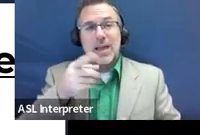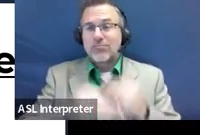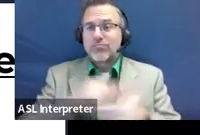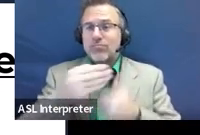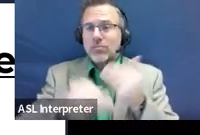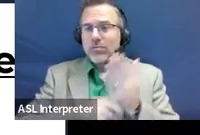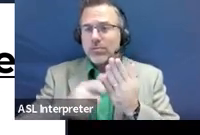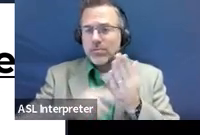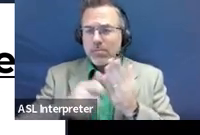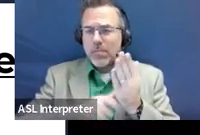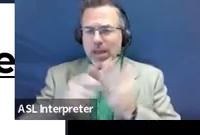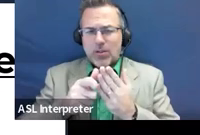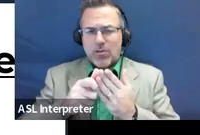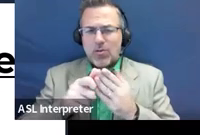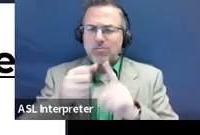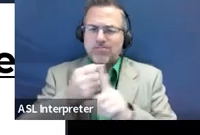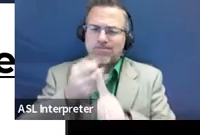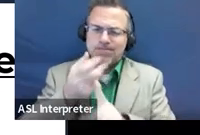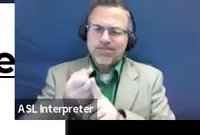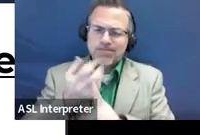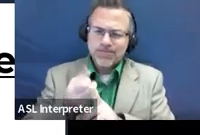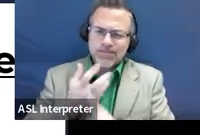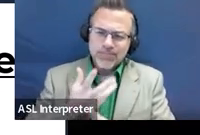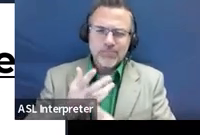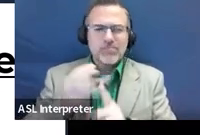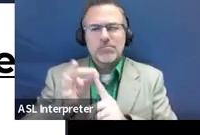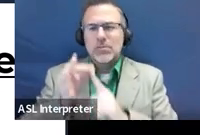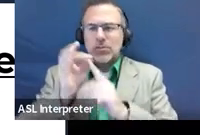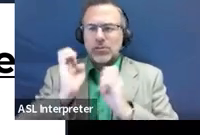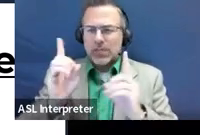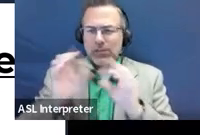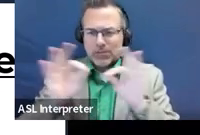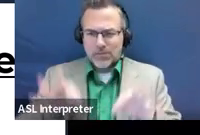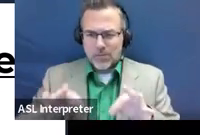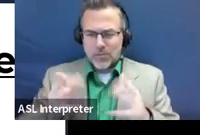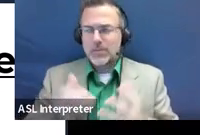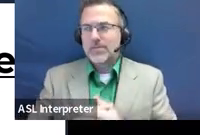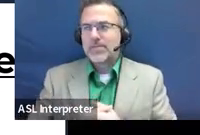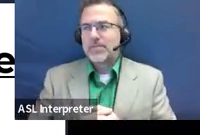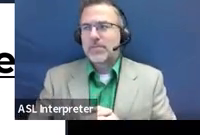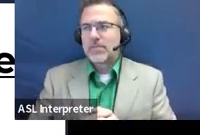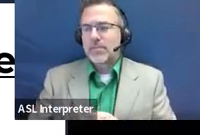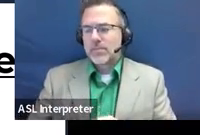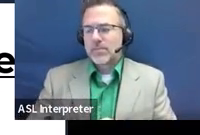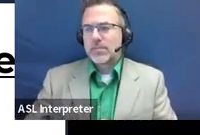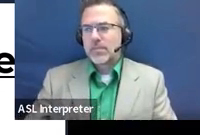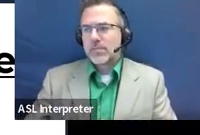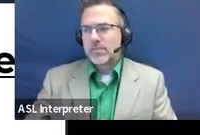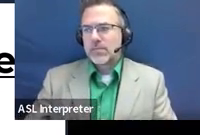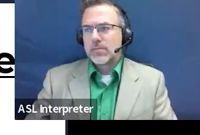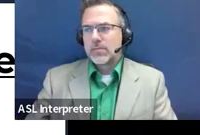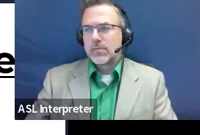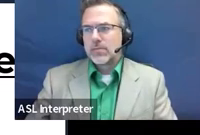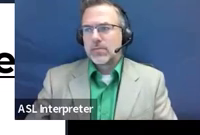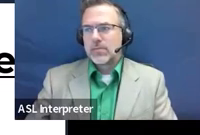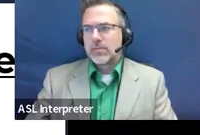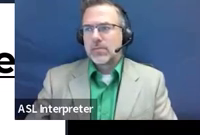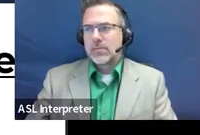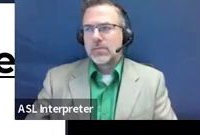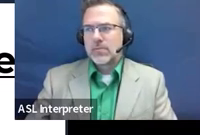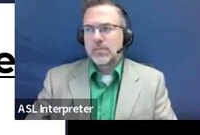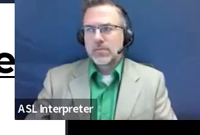goes over all of those special ed forms if you're not familiar with it. But this link should take you to the procedural